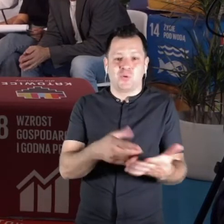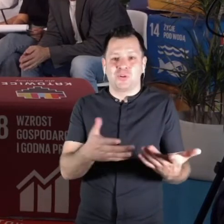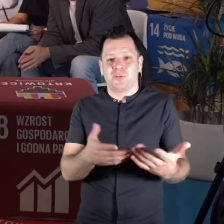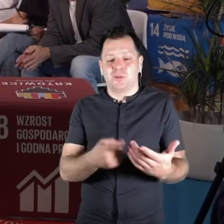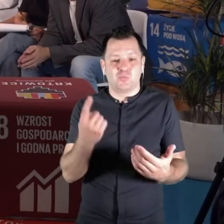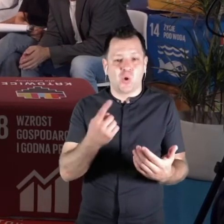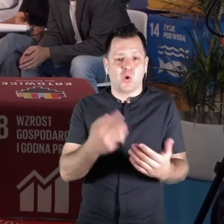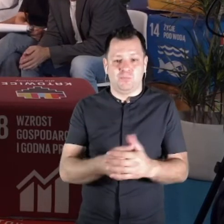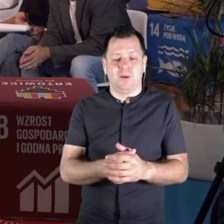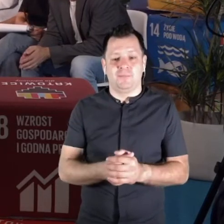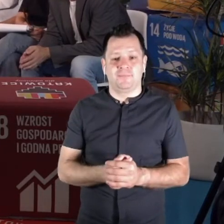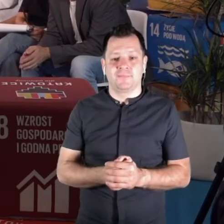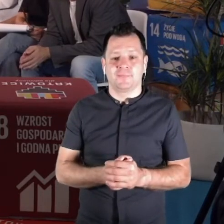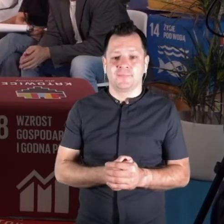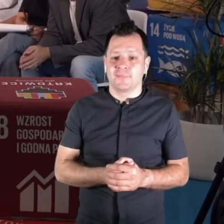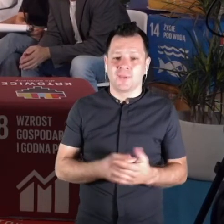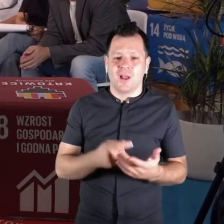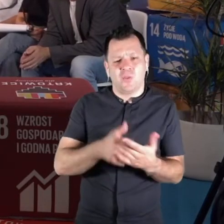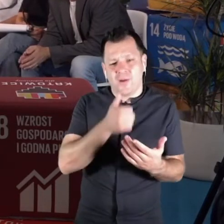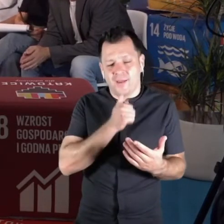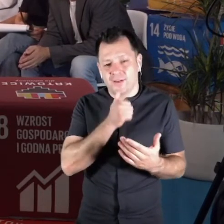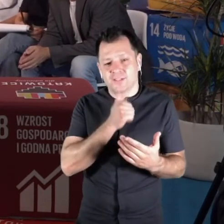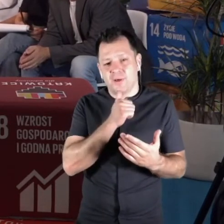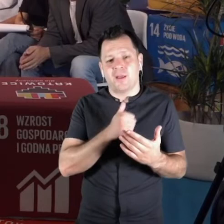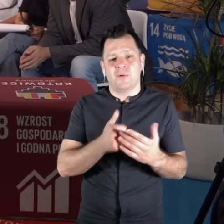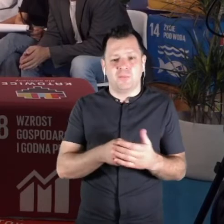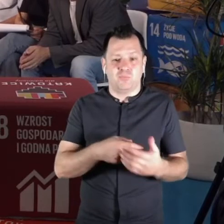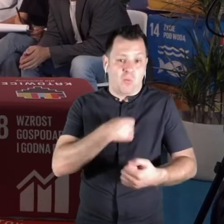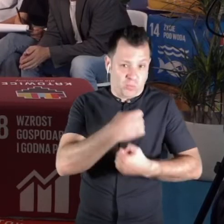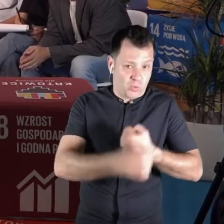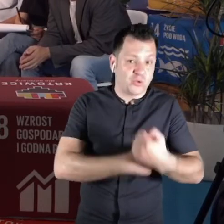see if it will work. And if it does work, then they can